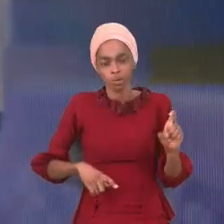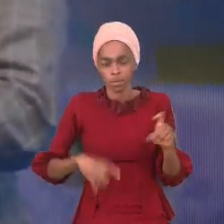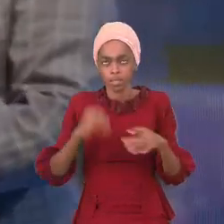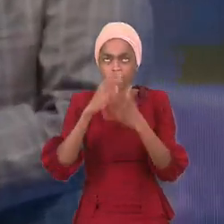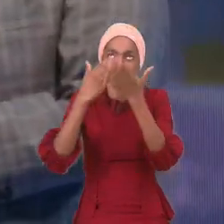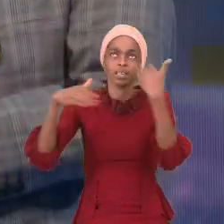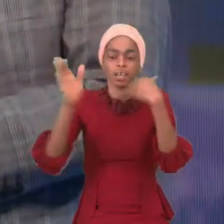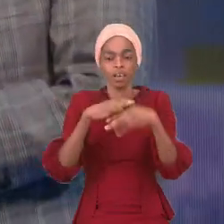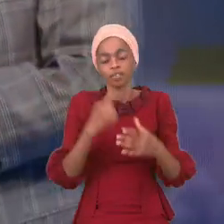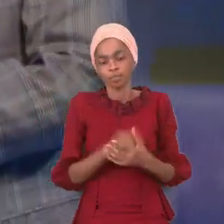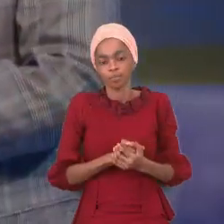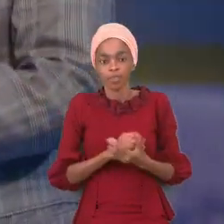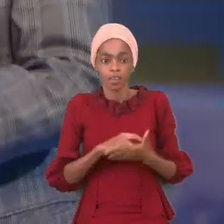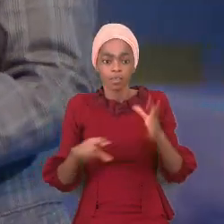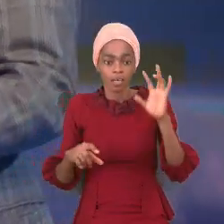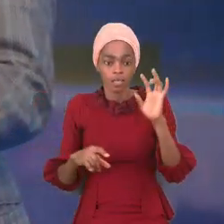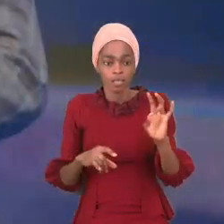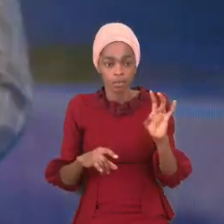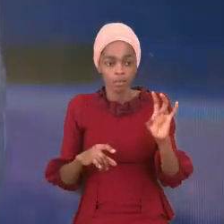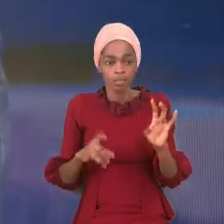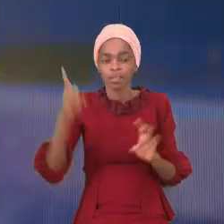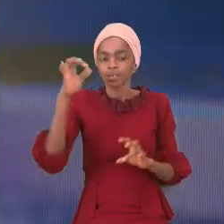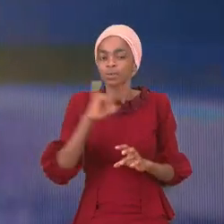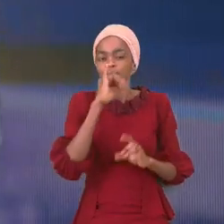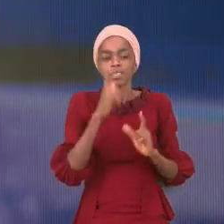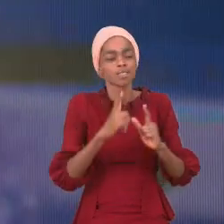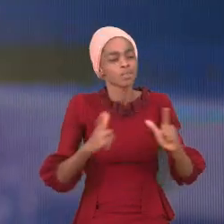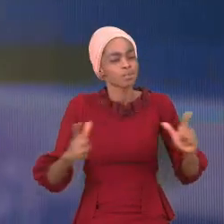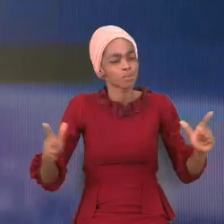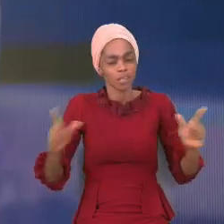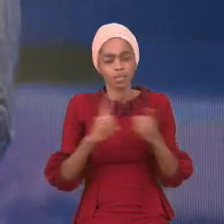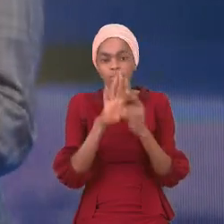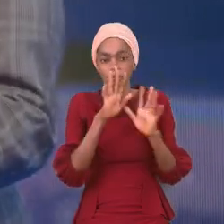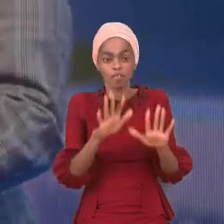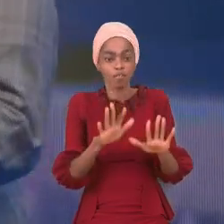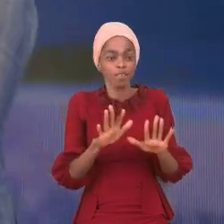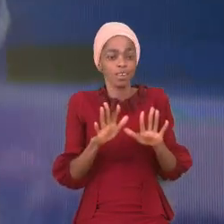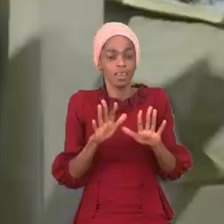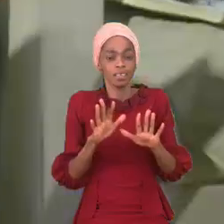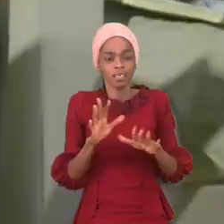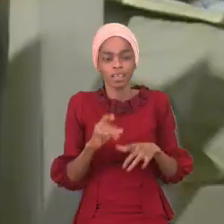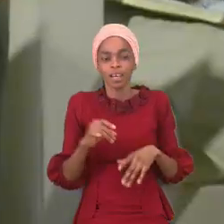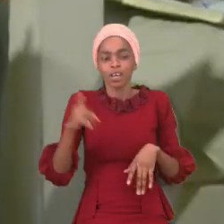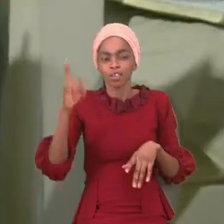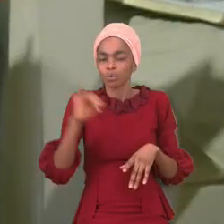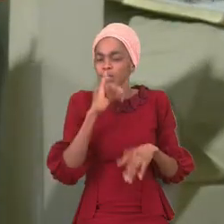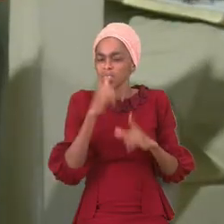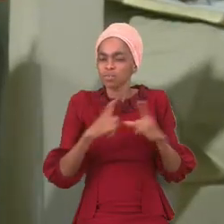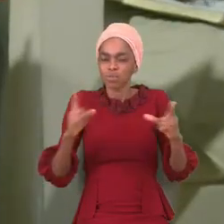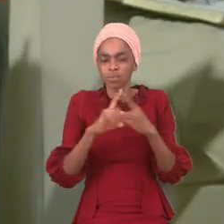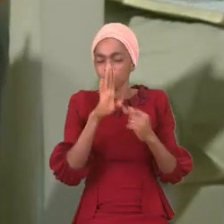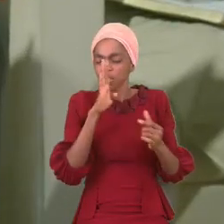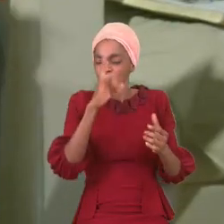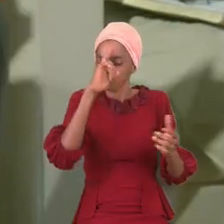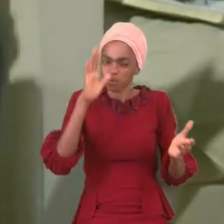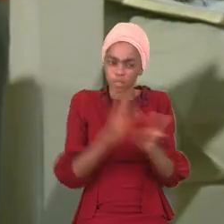Look at verse 7. In verse 7, he said, God is greatly to be feared. It's greatly to be trusted.